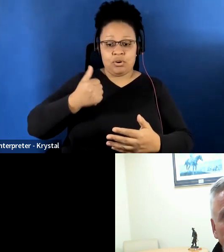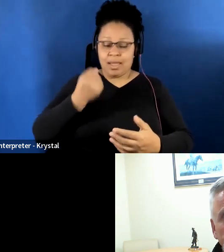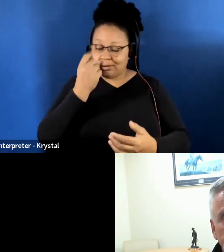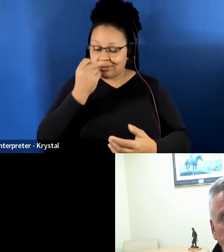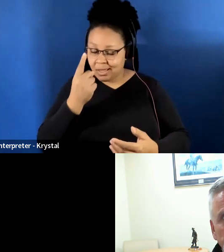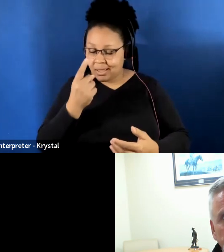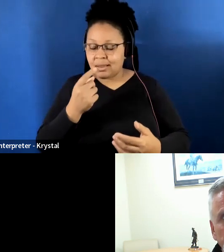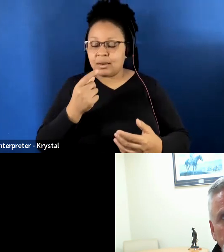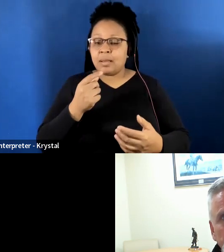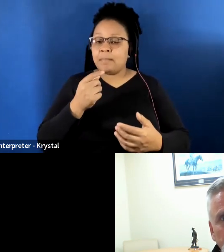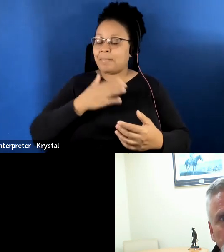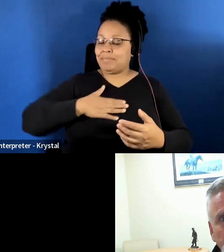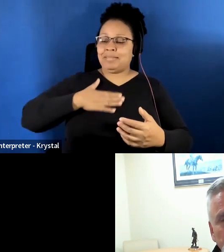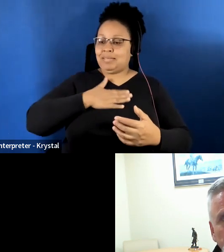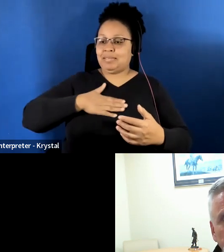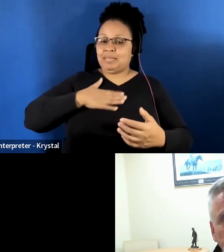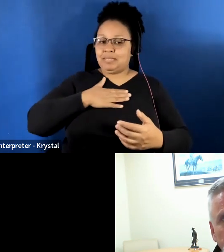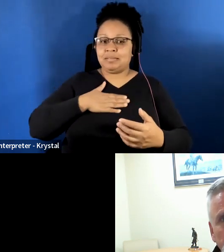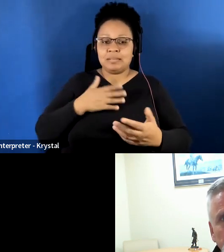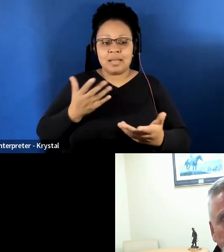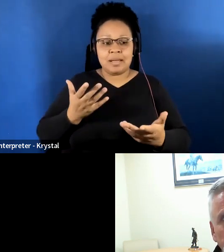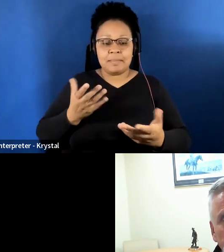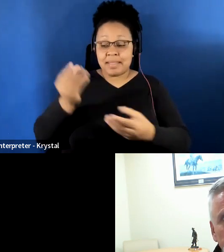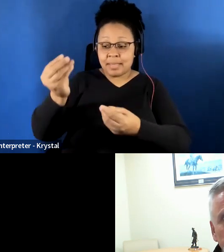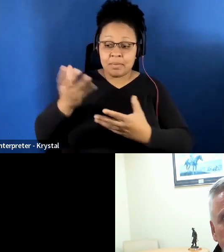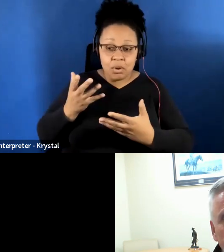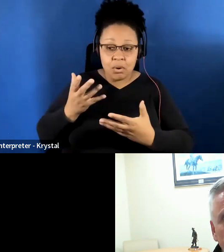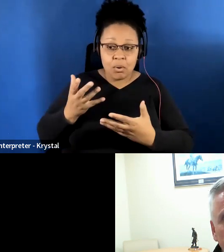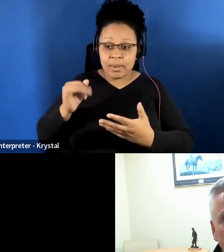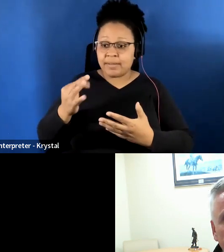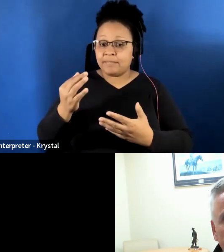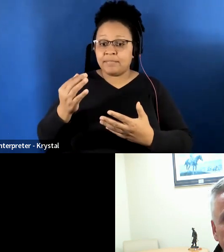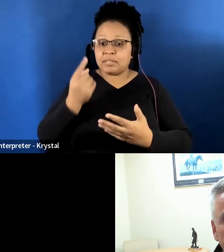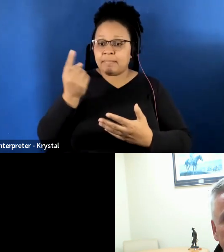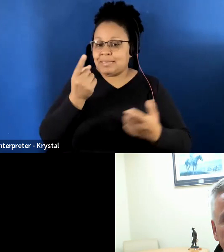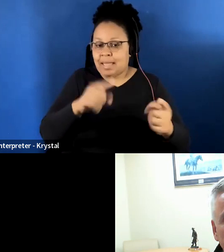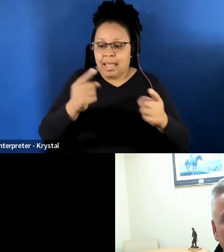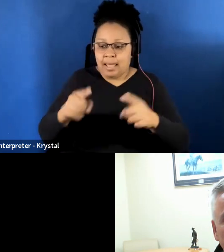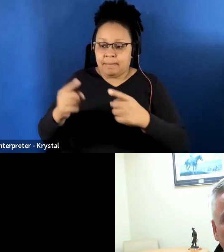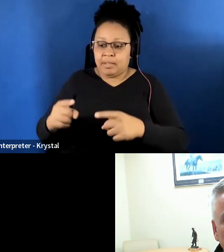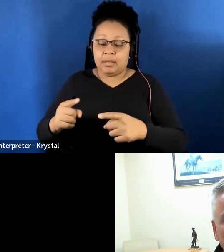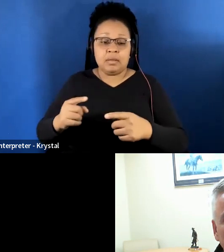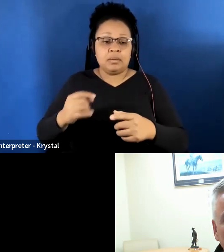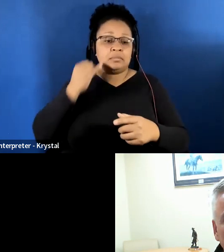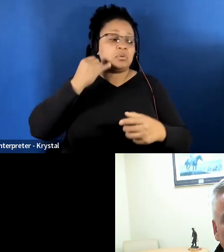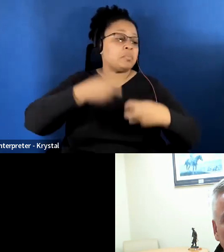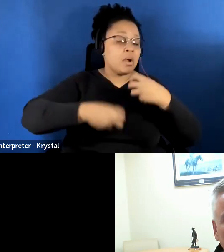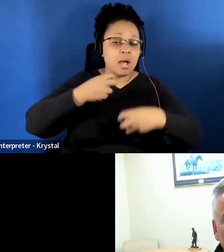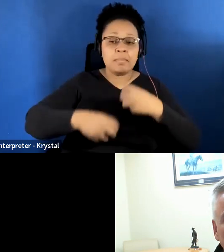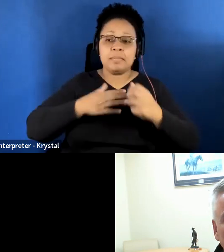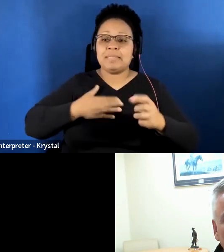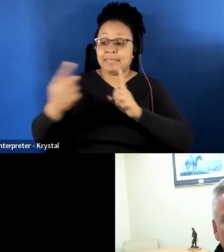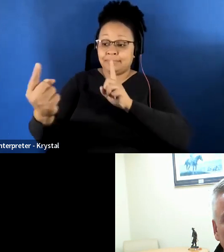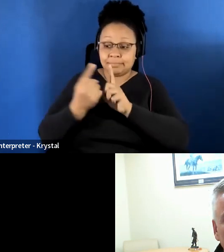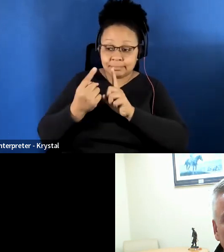that. I said, but please just, let me know if there's something going on. If there's a problem, please come to me and